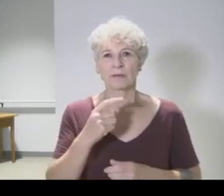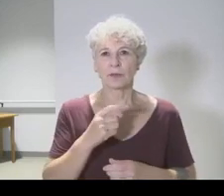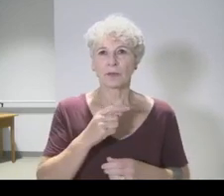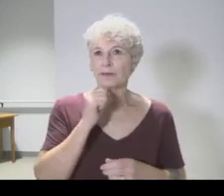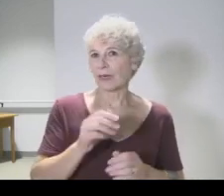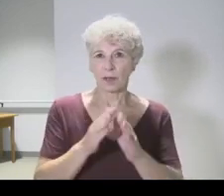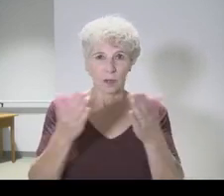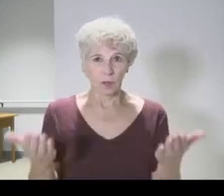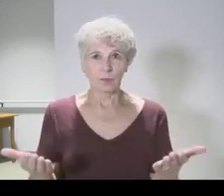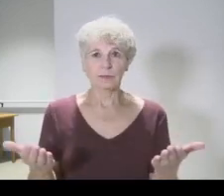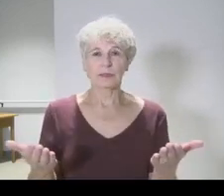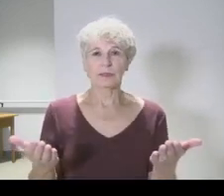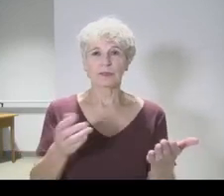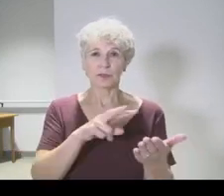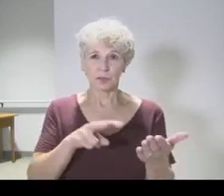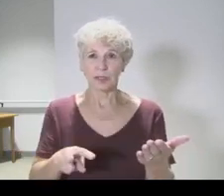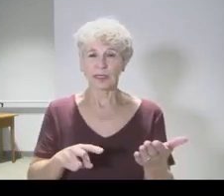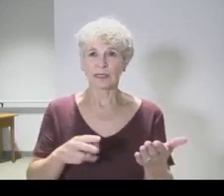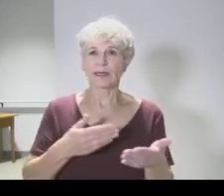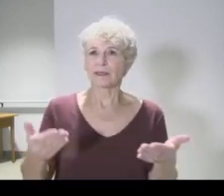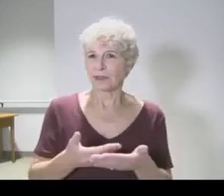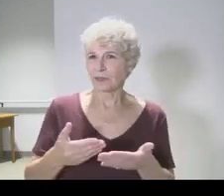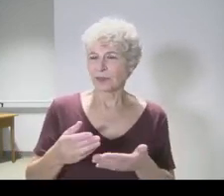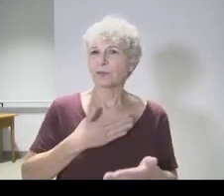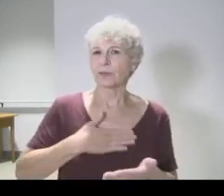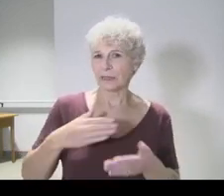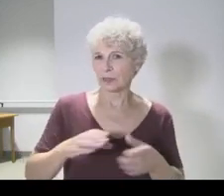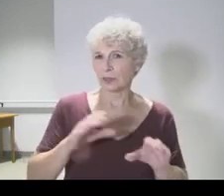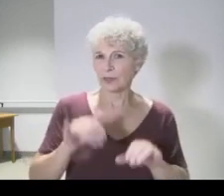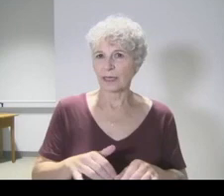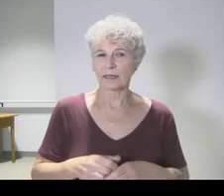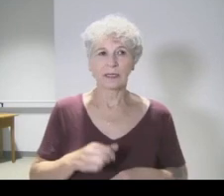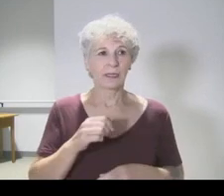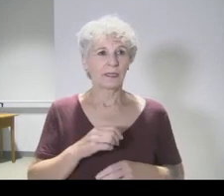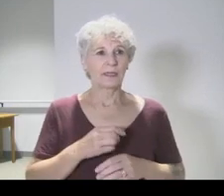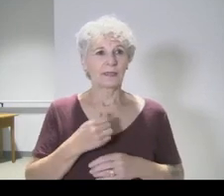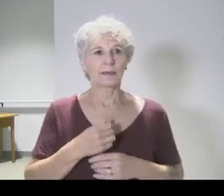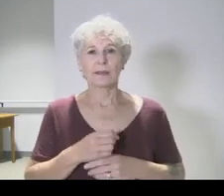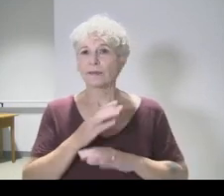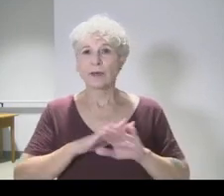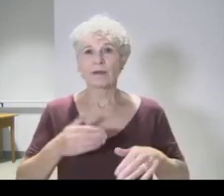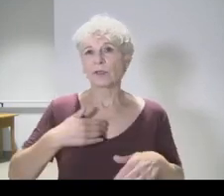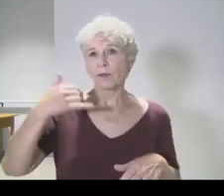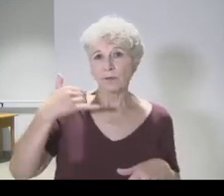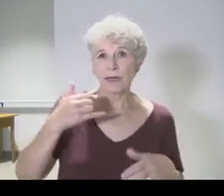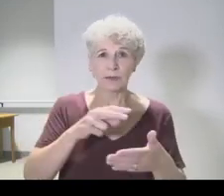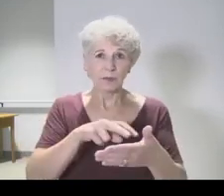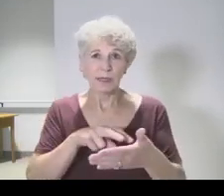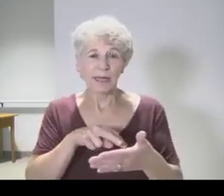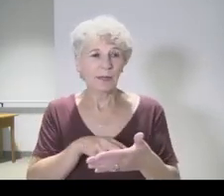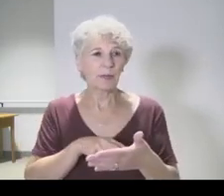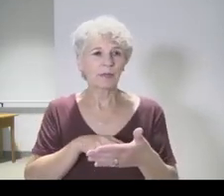yet opened your Bibles to that, I invite you to do so. And if you didn't bring a Bible or have a device with a Bible app in front of you, that's